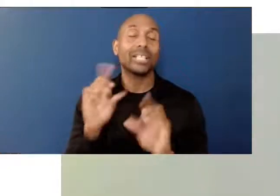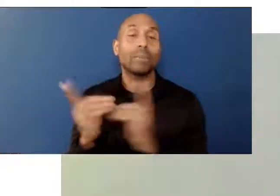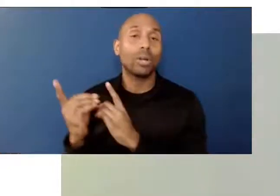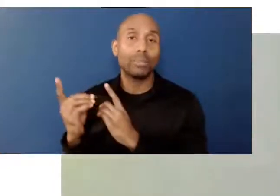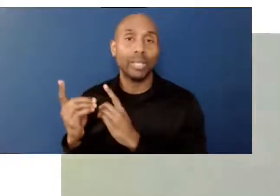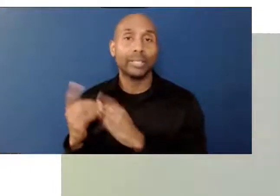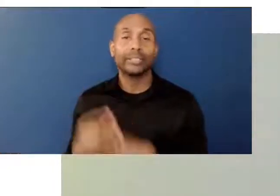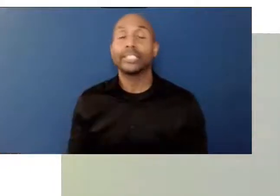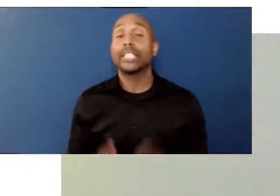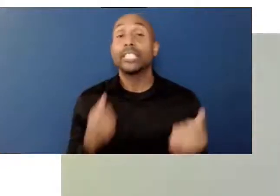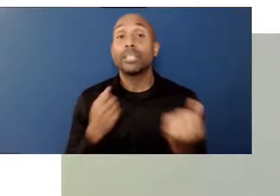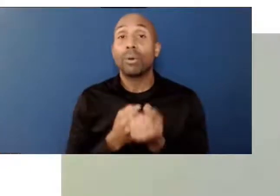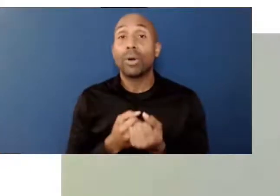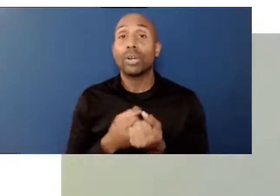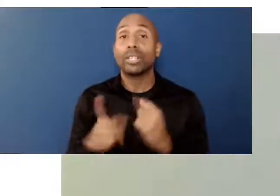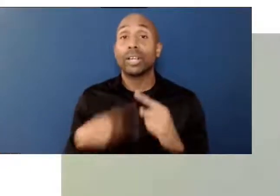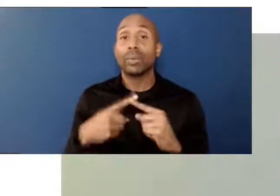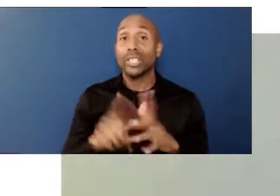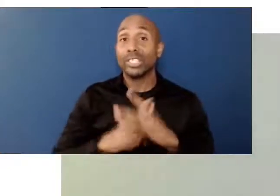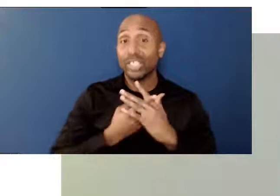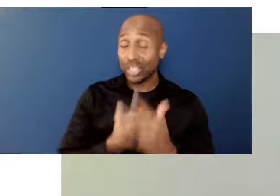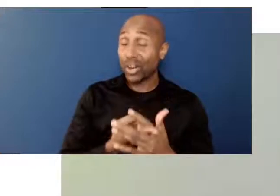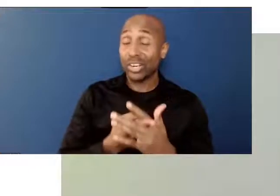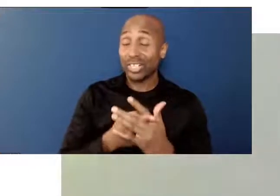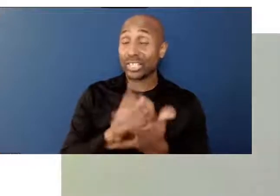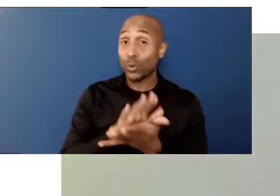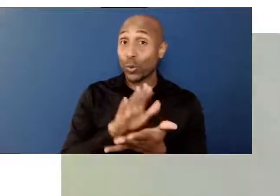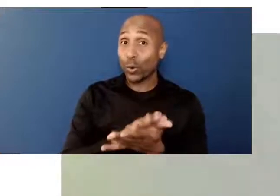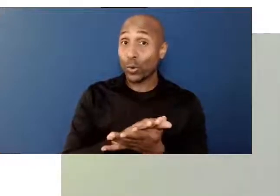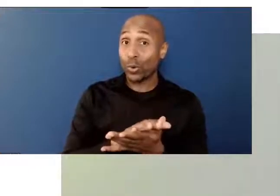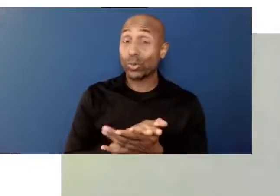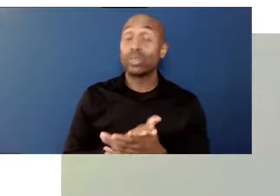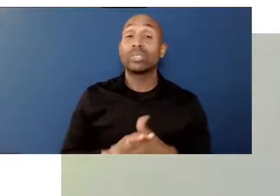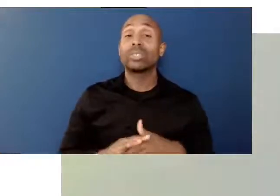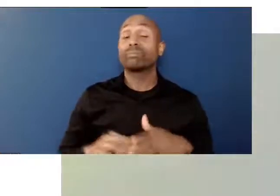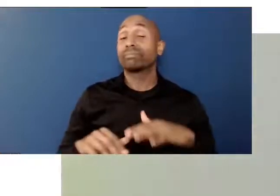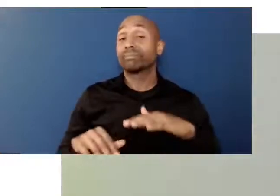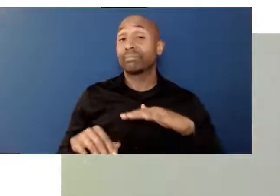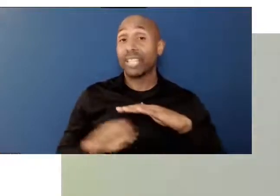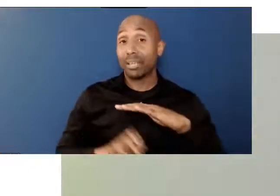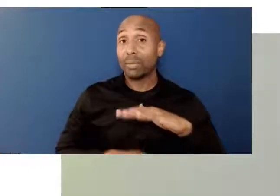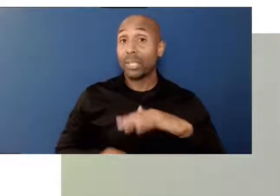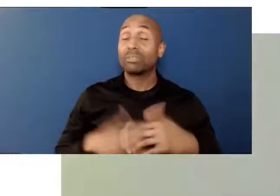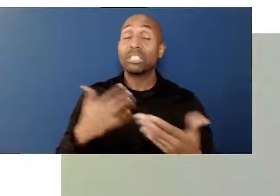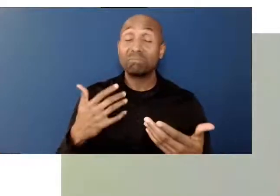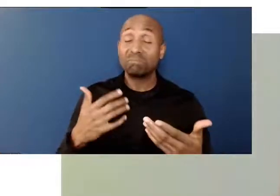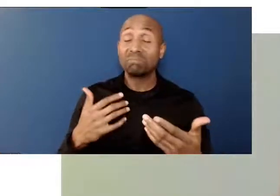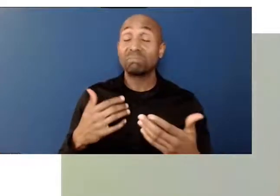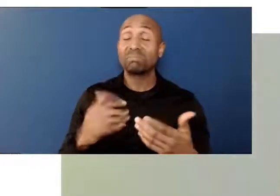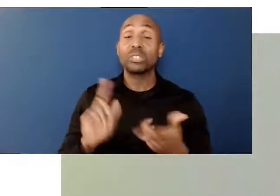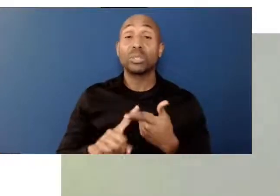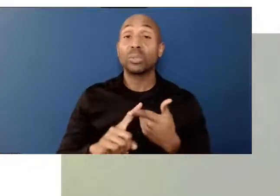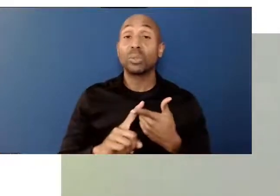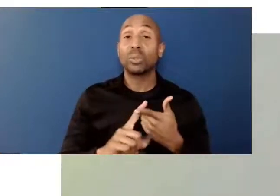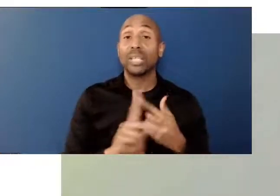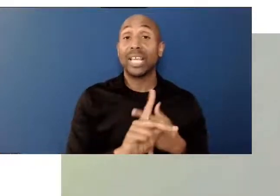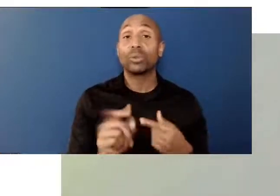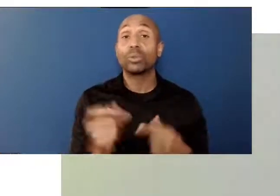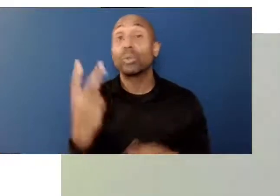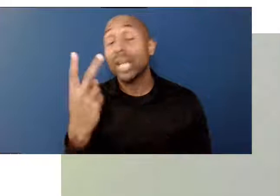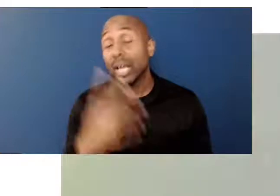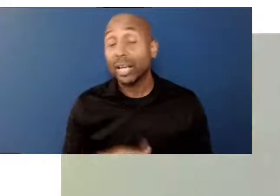childhood, primary to grade 12 or post-secondary, the employment supports that are available through labor and advanced